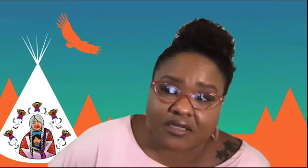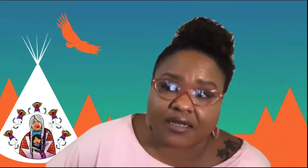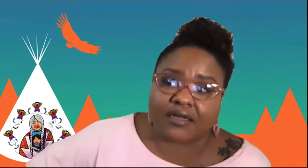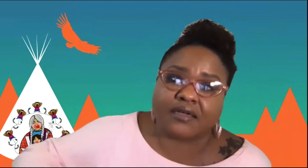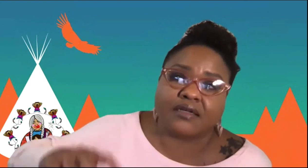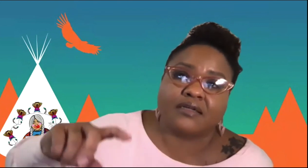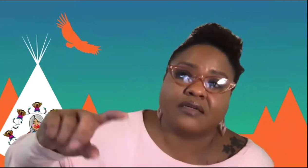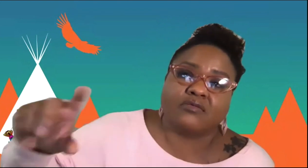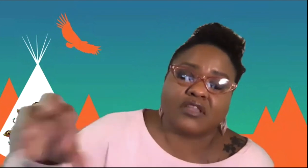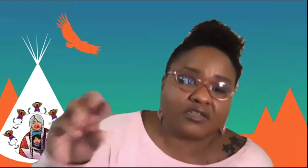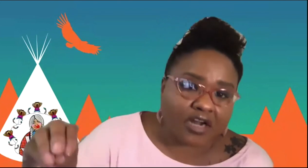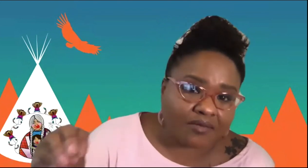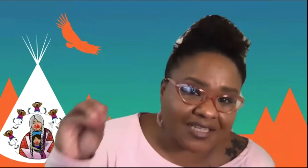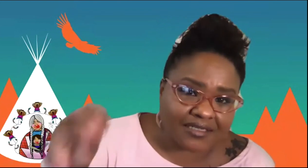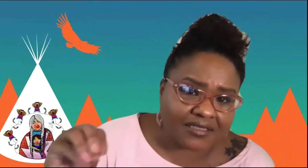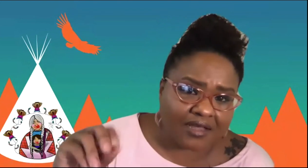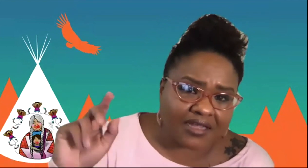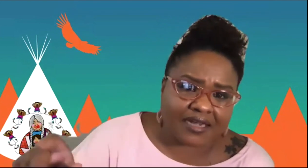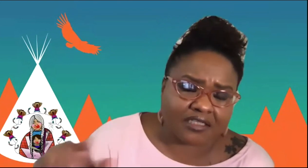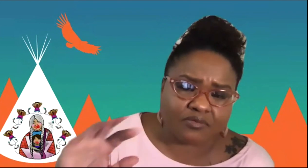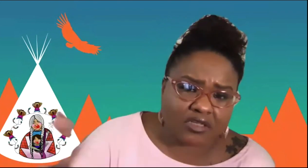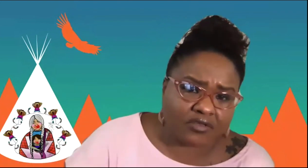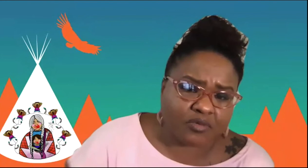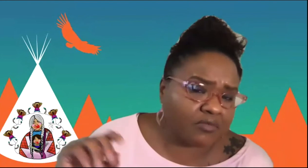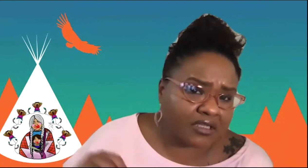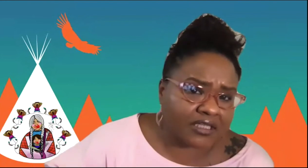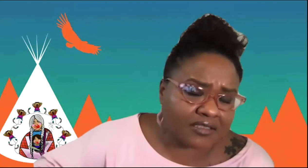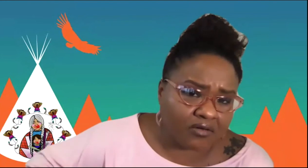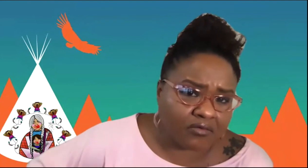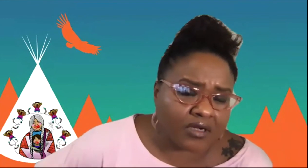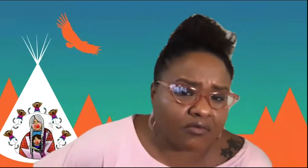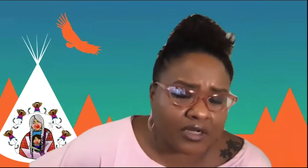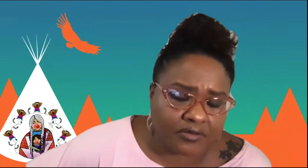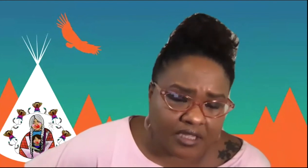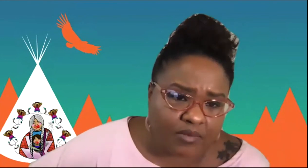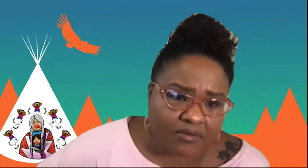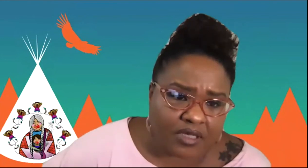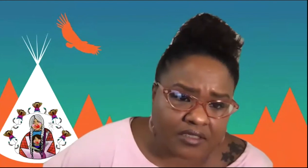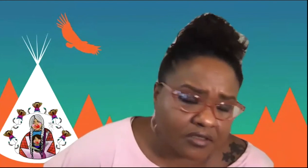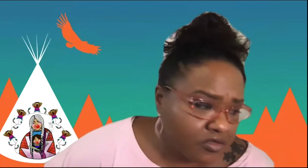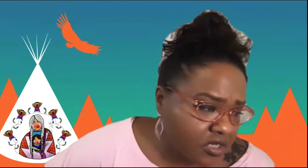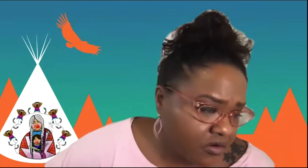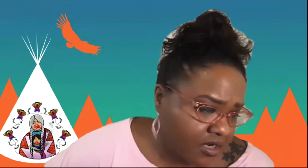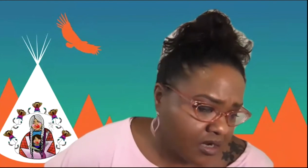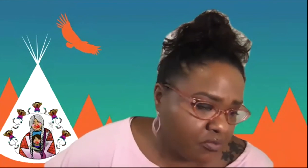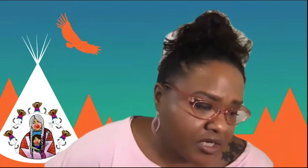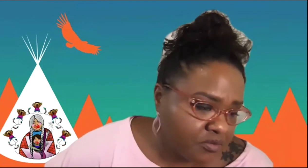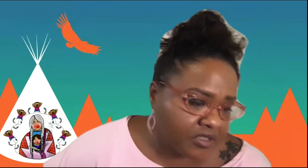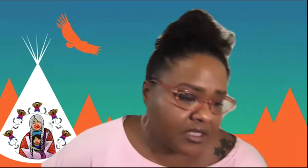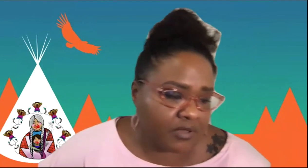organizations, within tribes that disallow that data to be used publicly. So what do you think might be a solution or